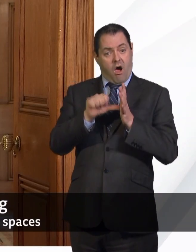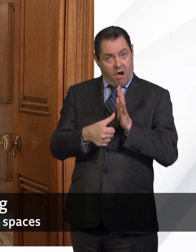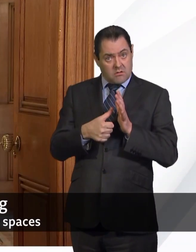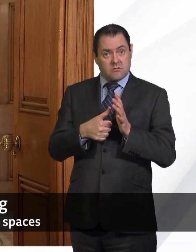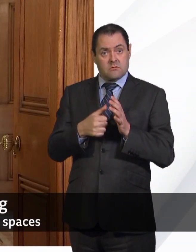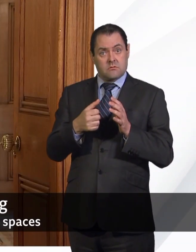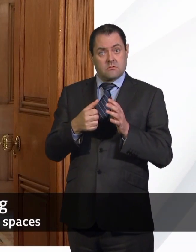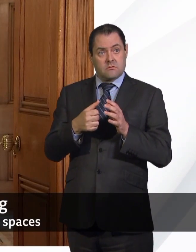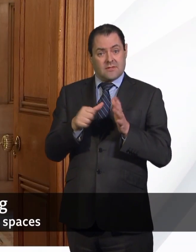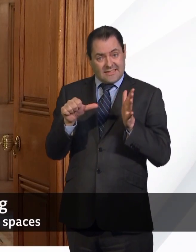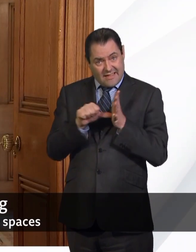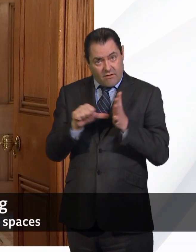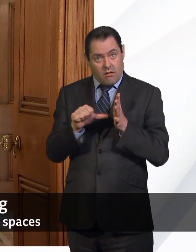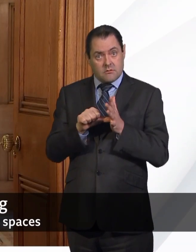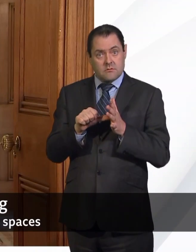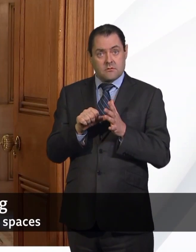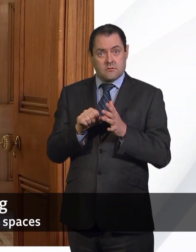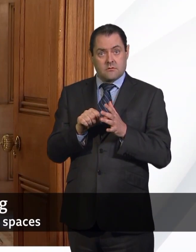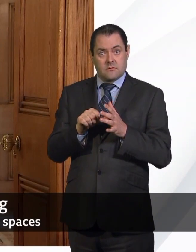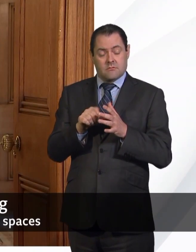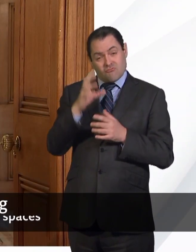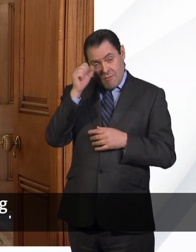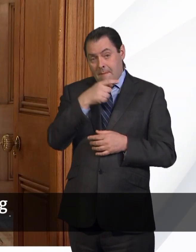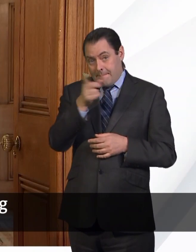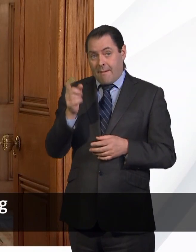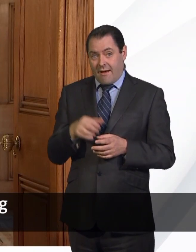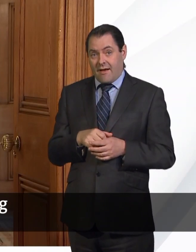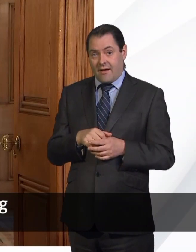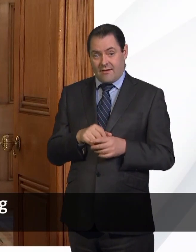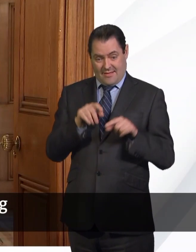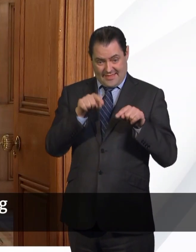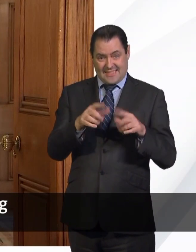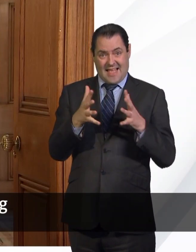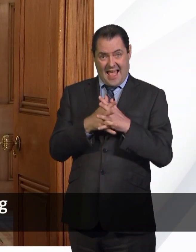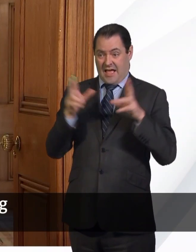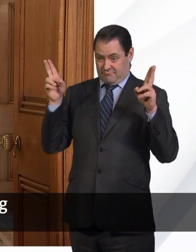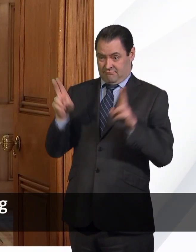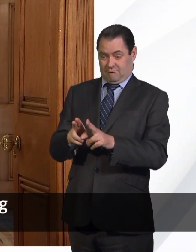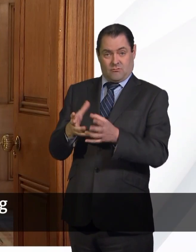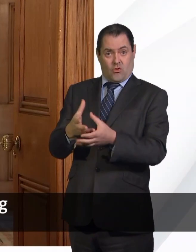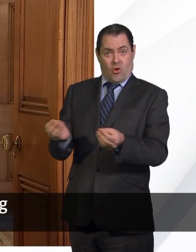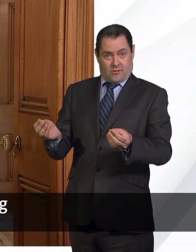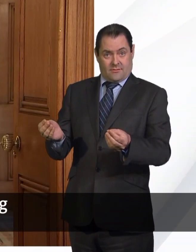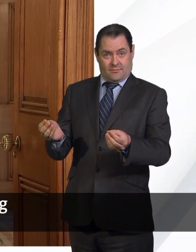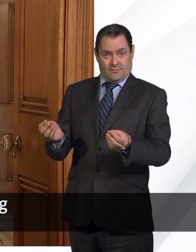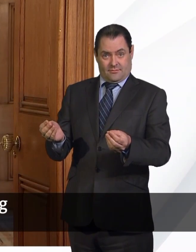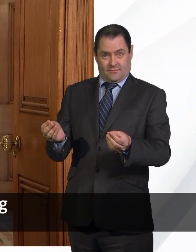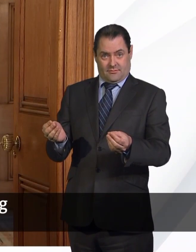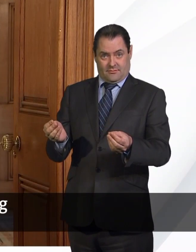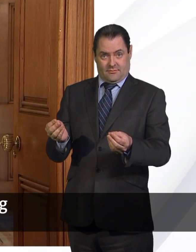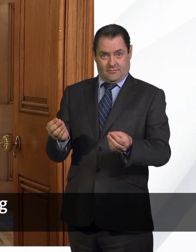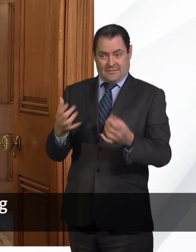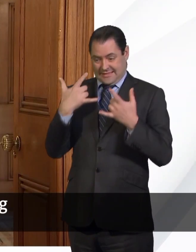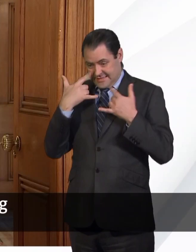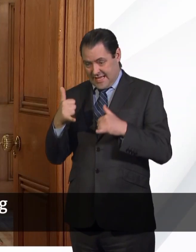be difficult for people, but do not forget that this is the way to beat it. We really will crack it with this test and